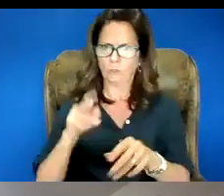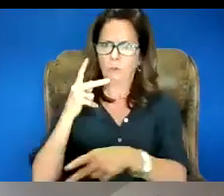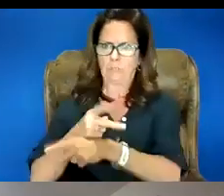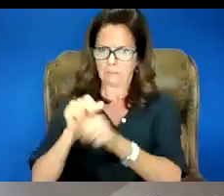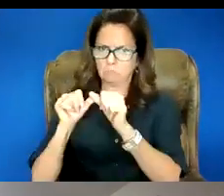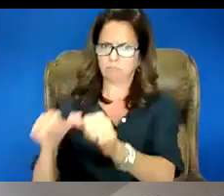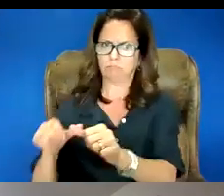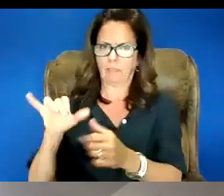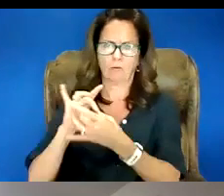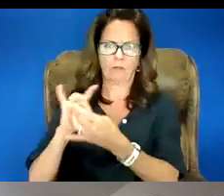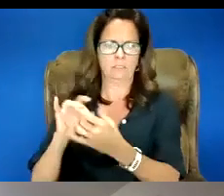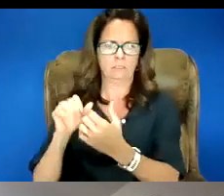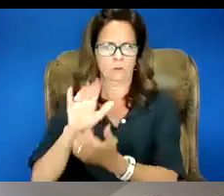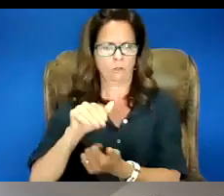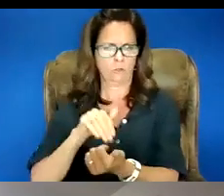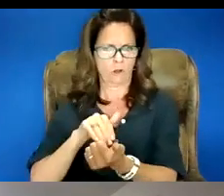Awesome.